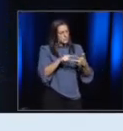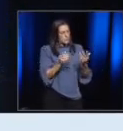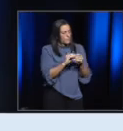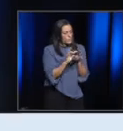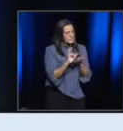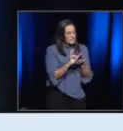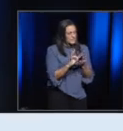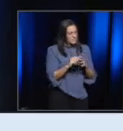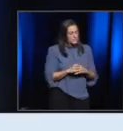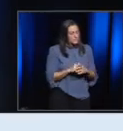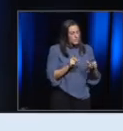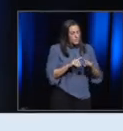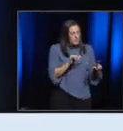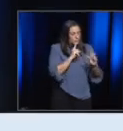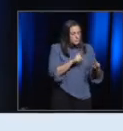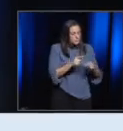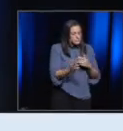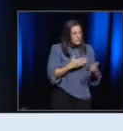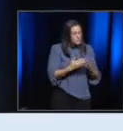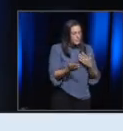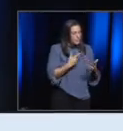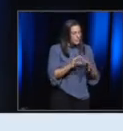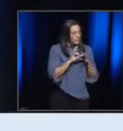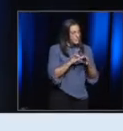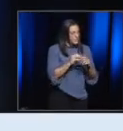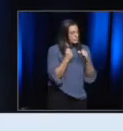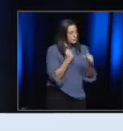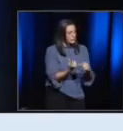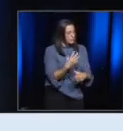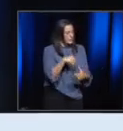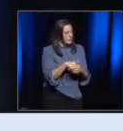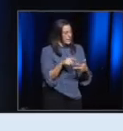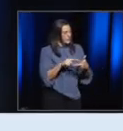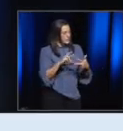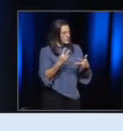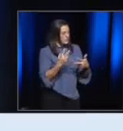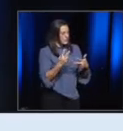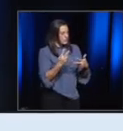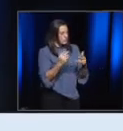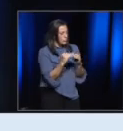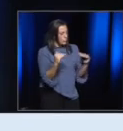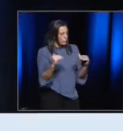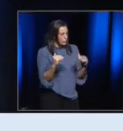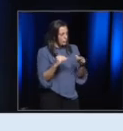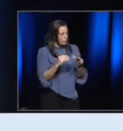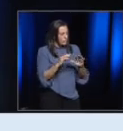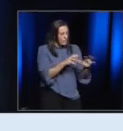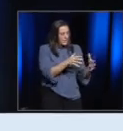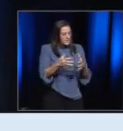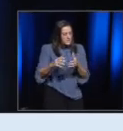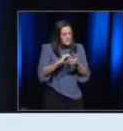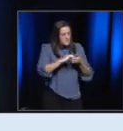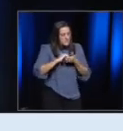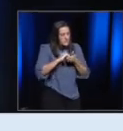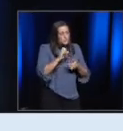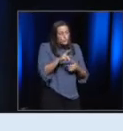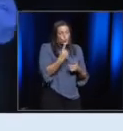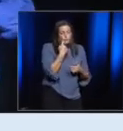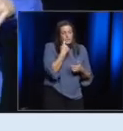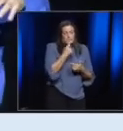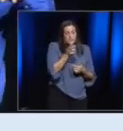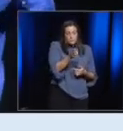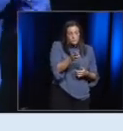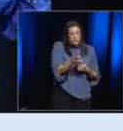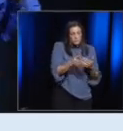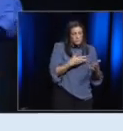is irrespective of bond strength within second-order alliances or recent consortship history.